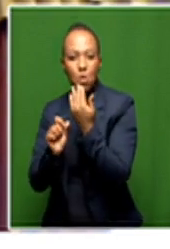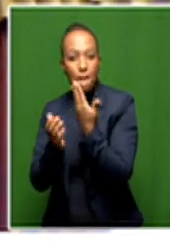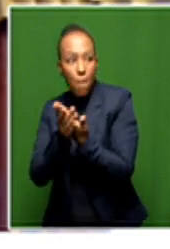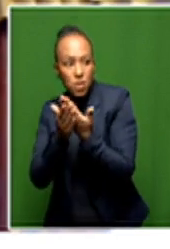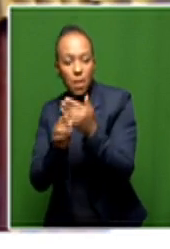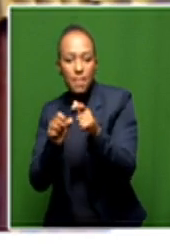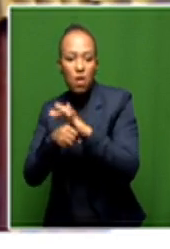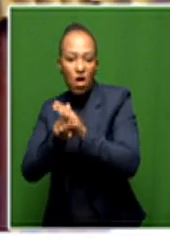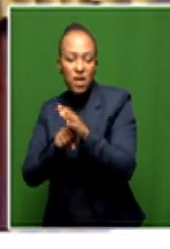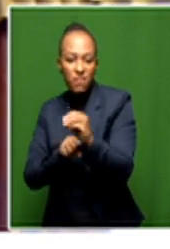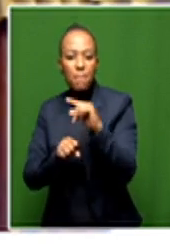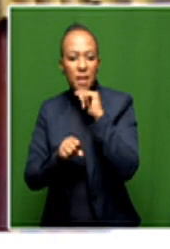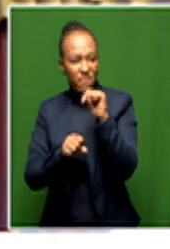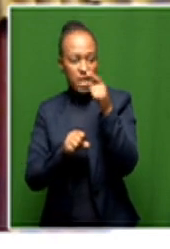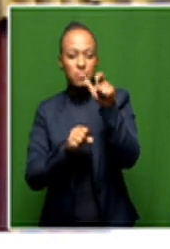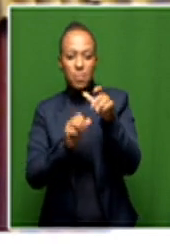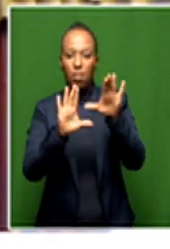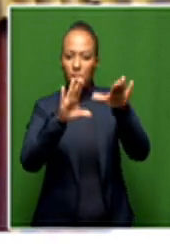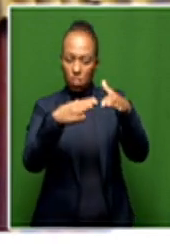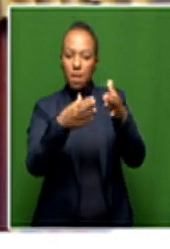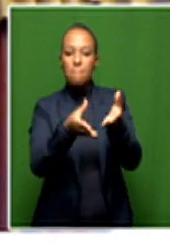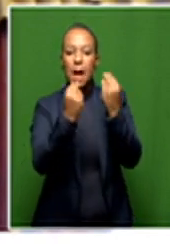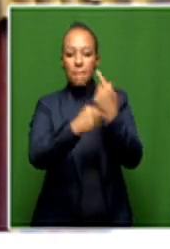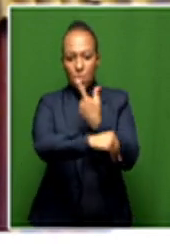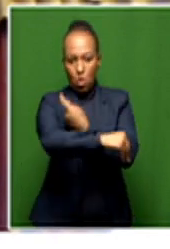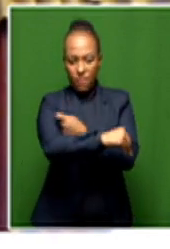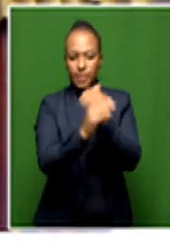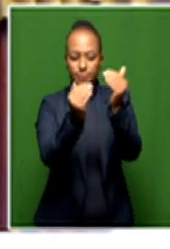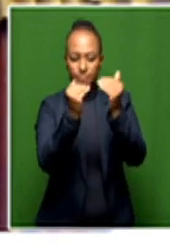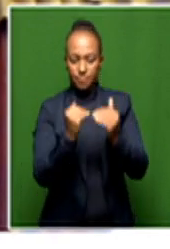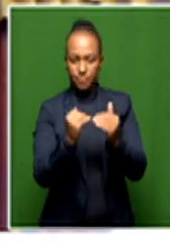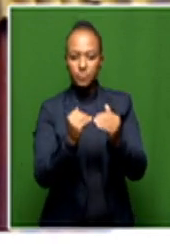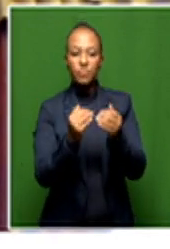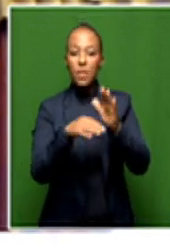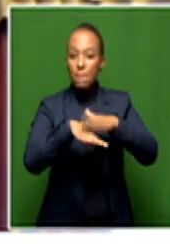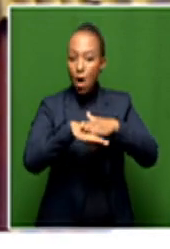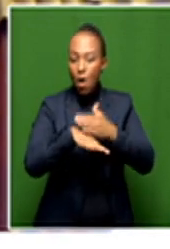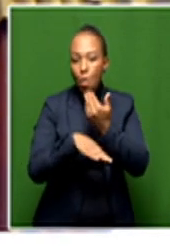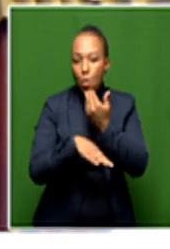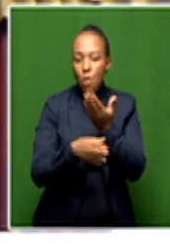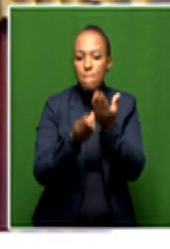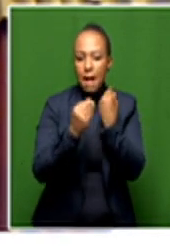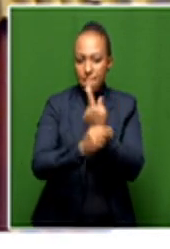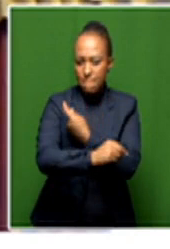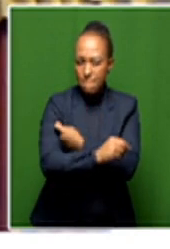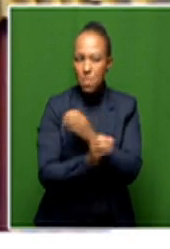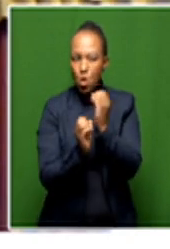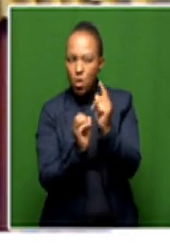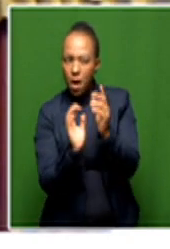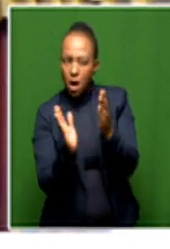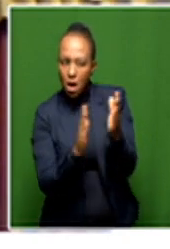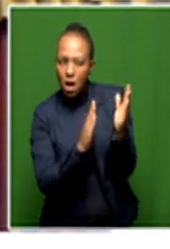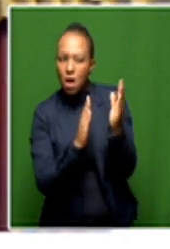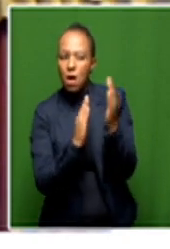in line for the vaccine. And then you will taper it down and you will go a little bit further, and you will say, okay,